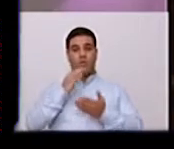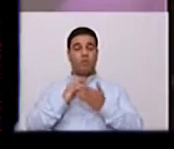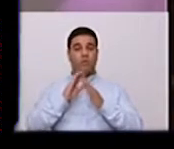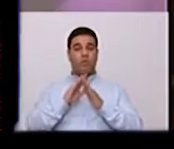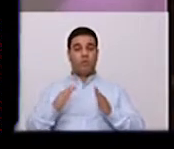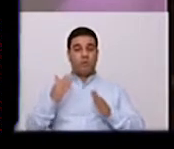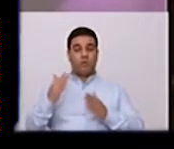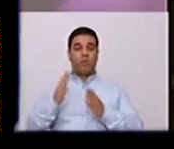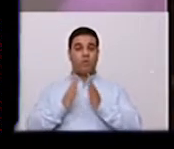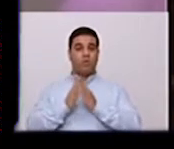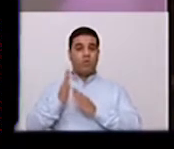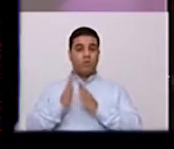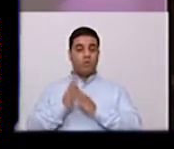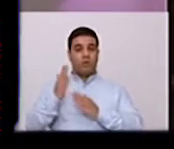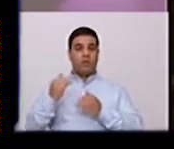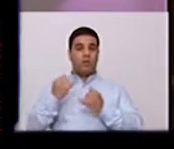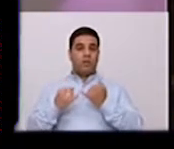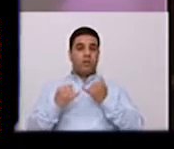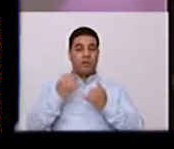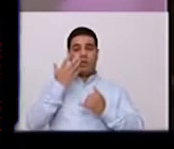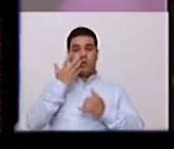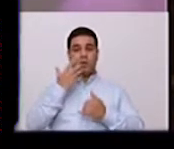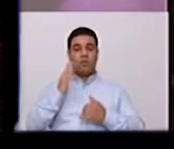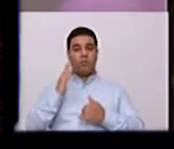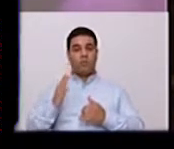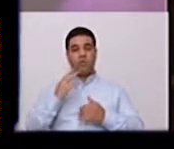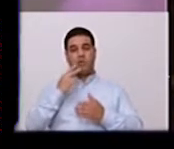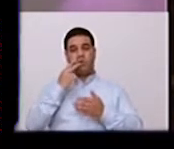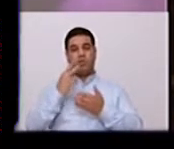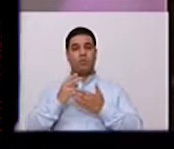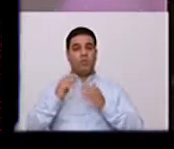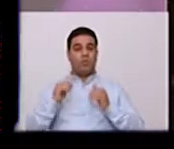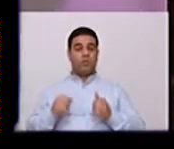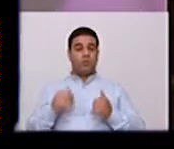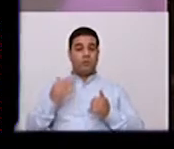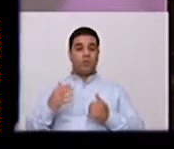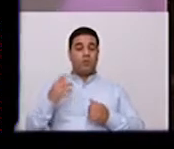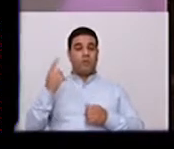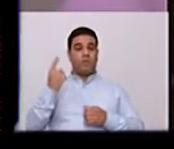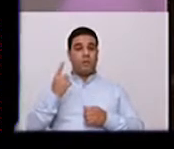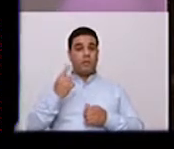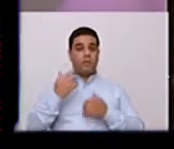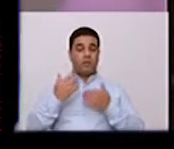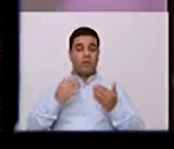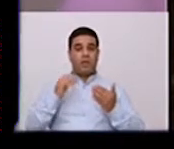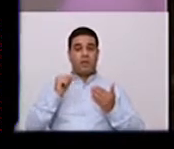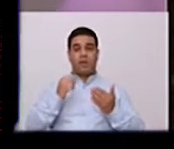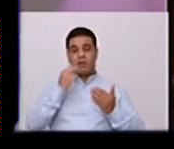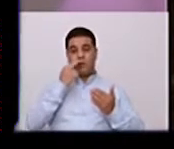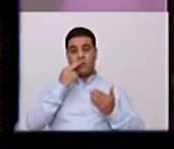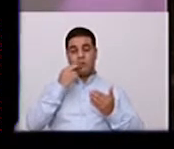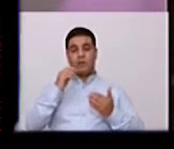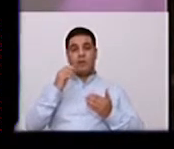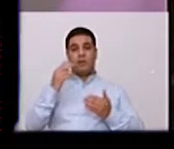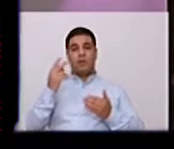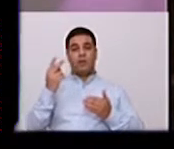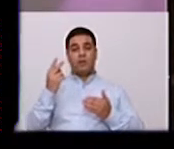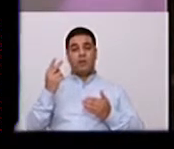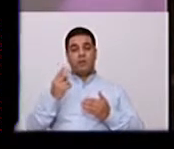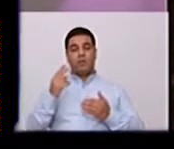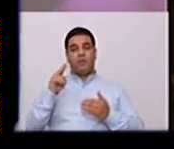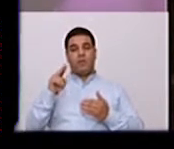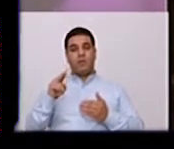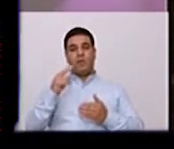bo'lmasligi o'simlikni sariq rangda bo'lishiga olib keladi. Demak, birinchisida A kichkina, ikkinchisida B